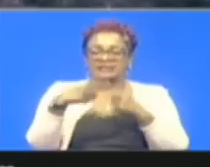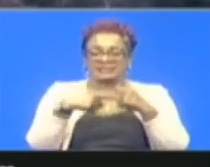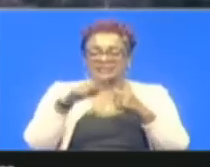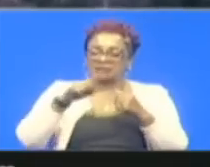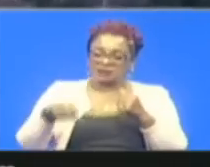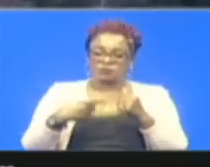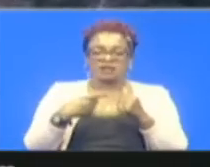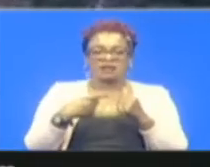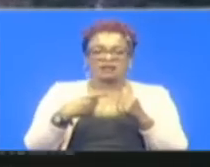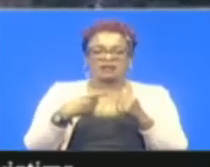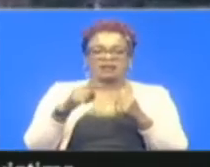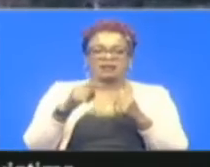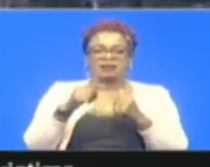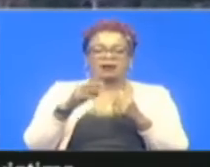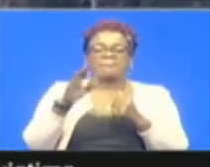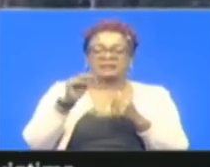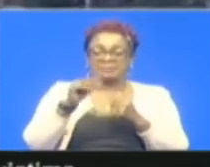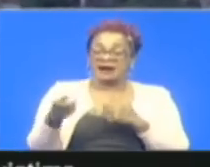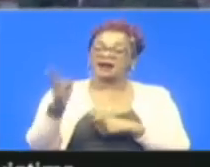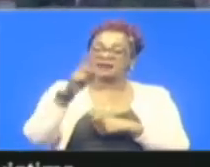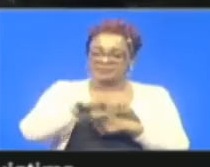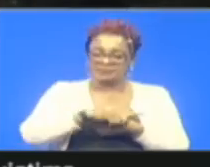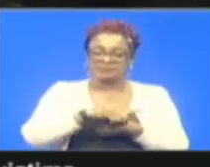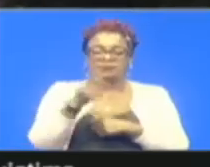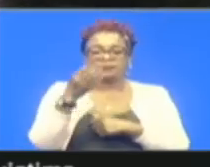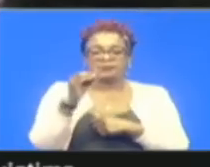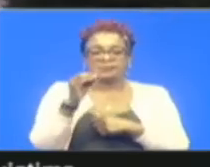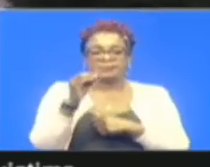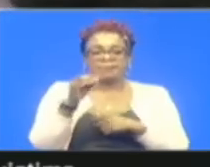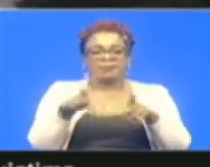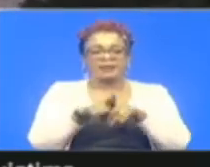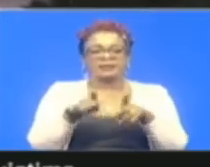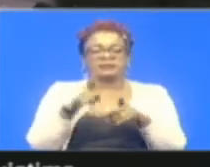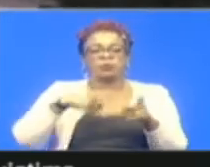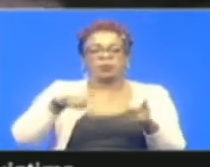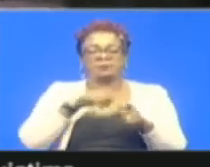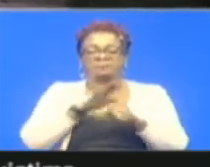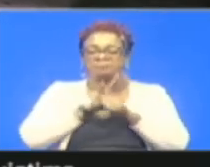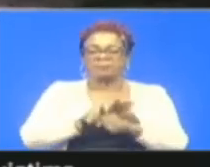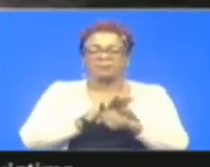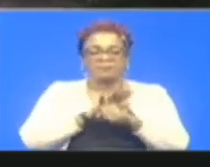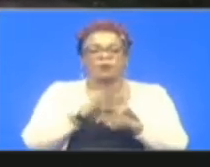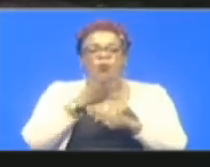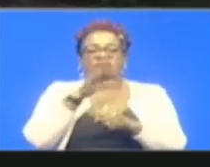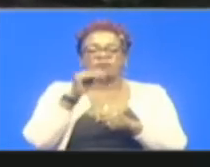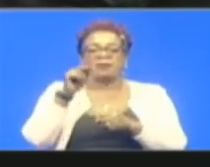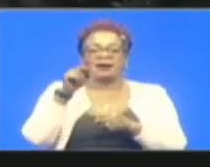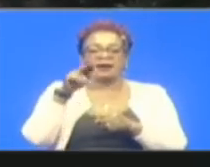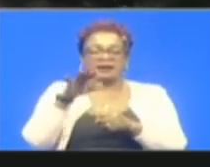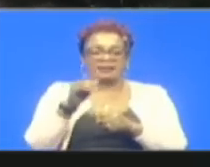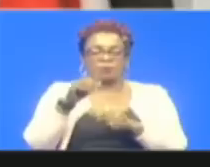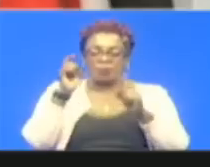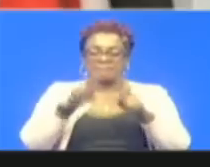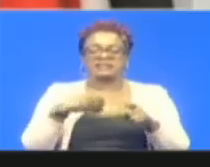526,000 meters cubed per day. So as we pump out water from Dakaine, there must be an